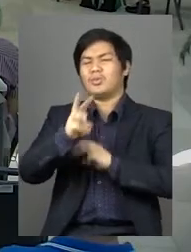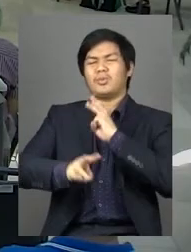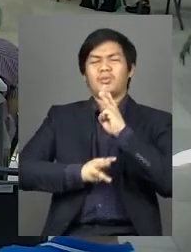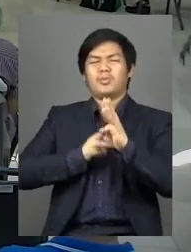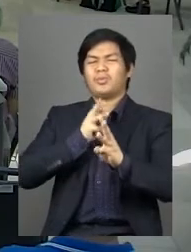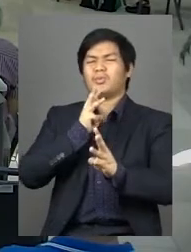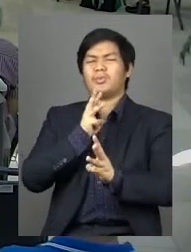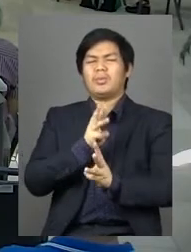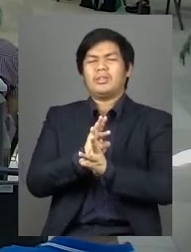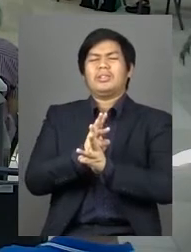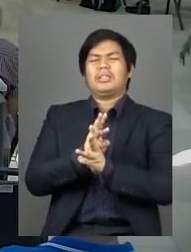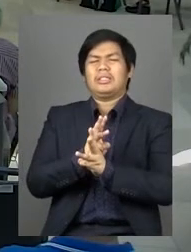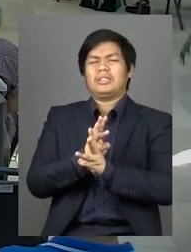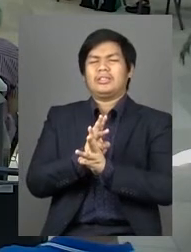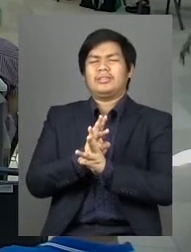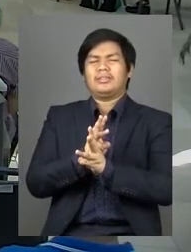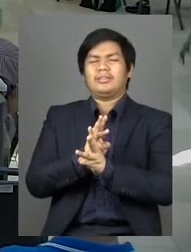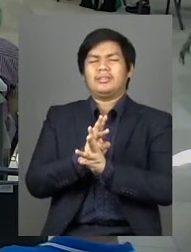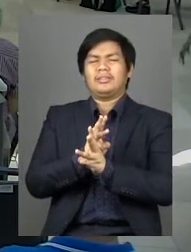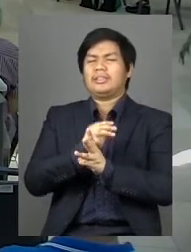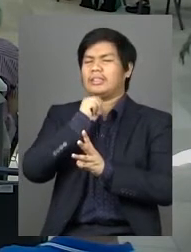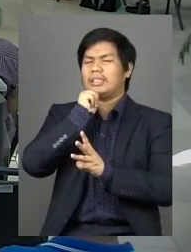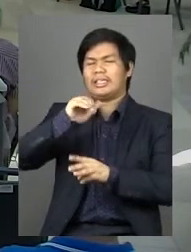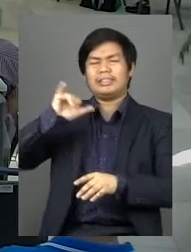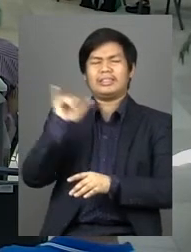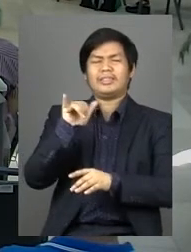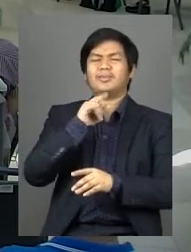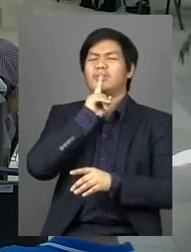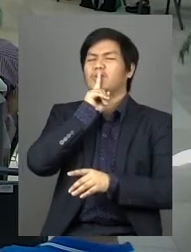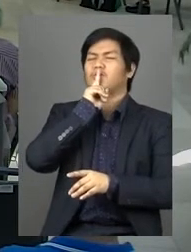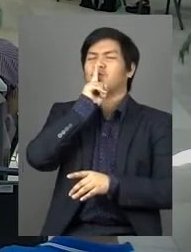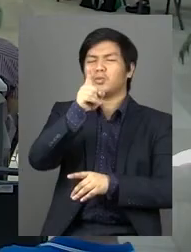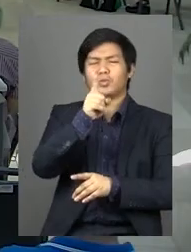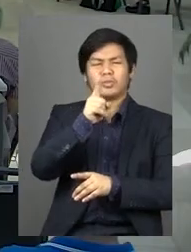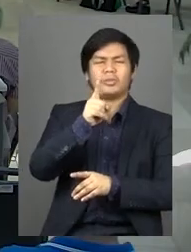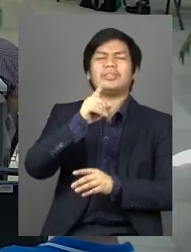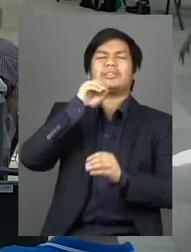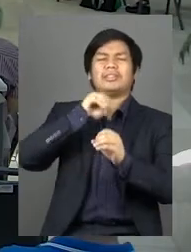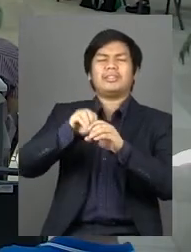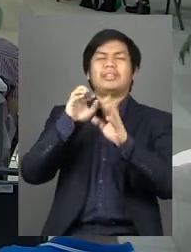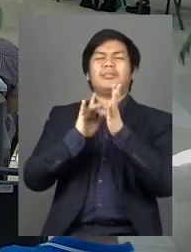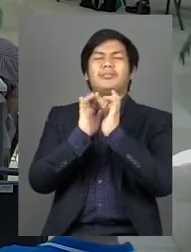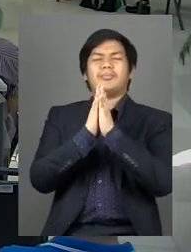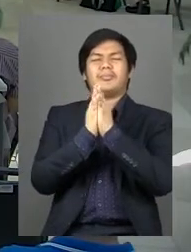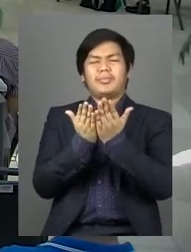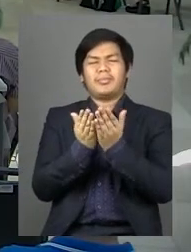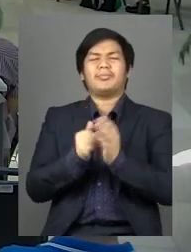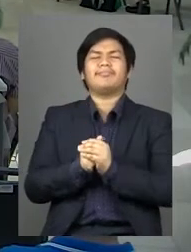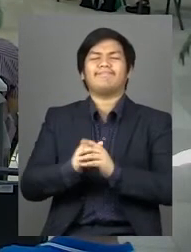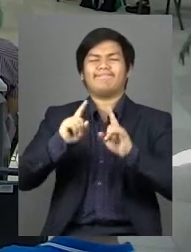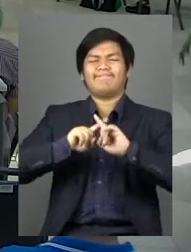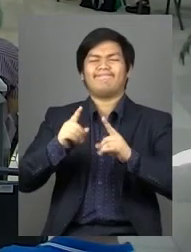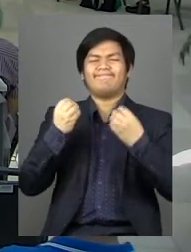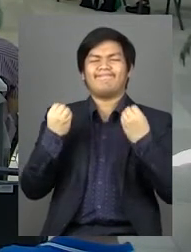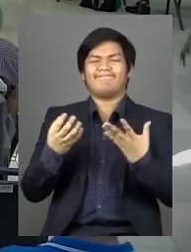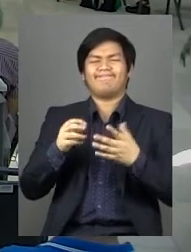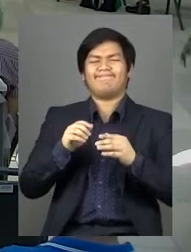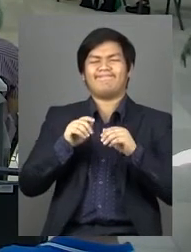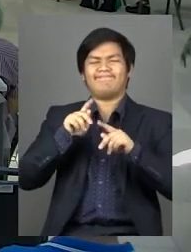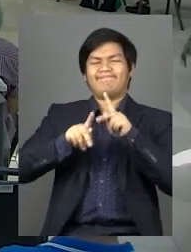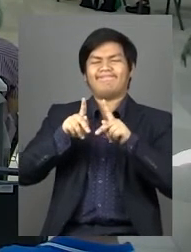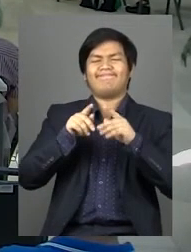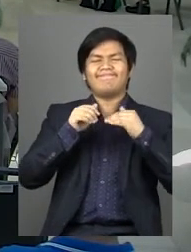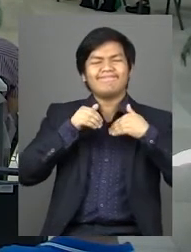that assail the absolute truth that is in Scripture. Yet many people flock to this